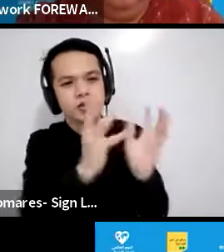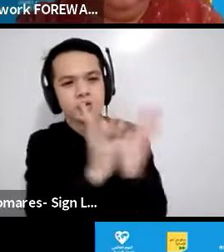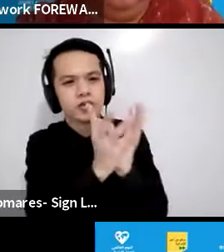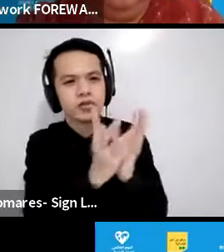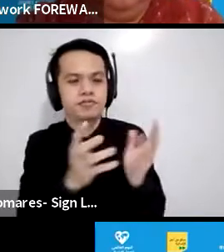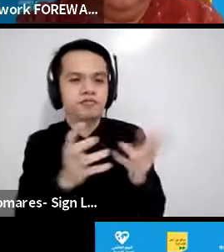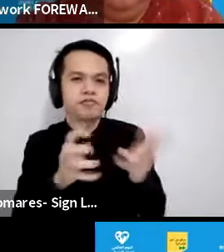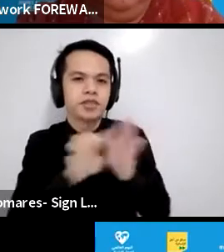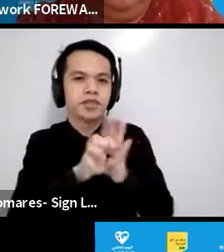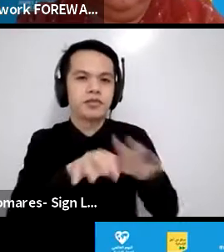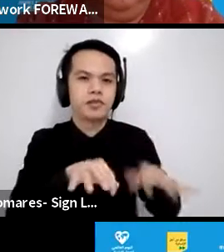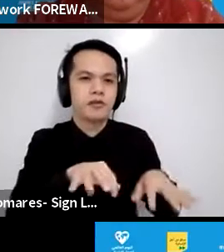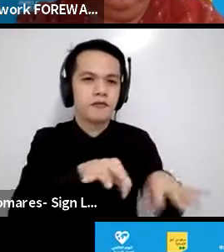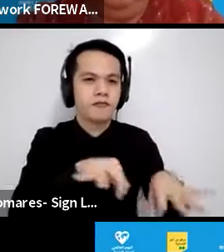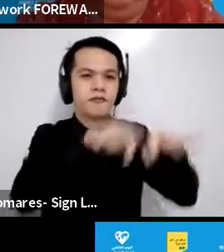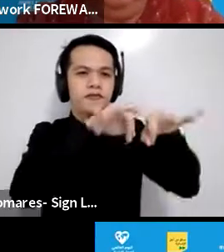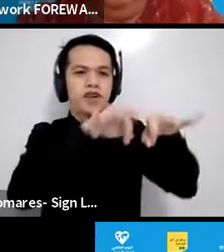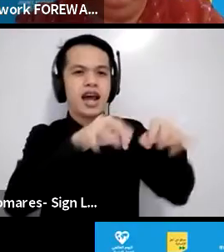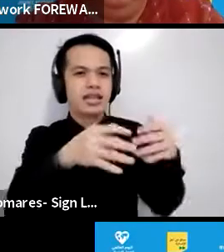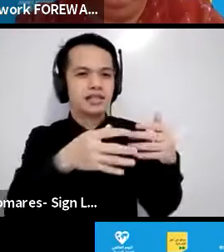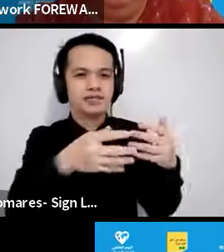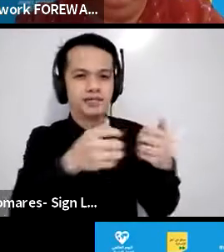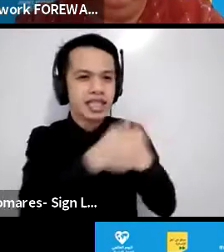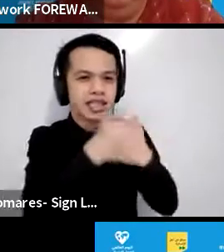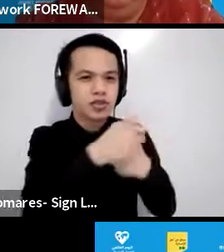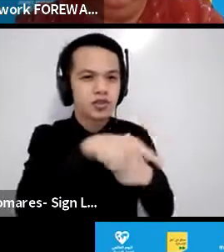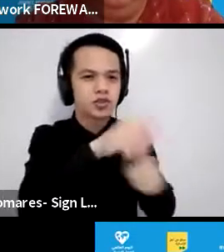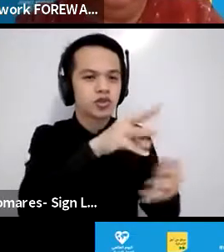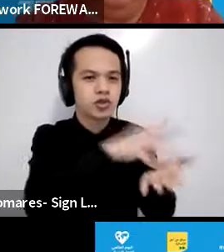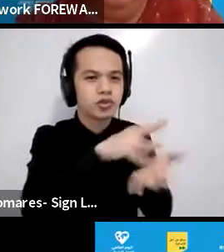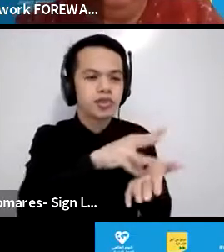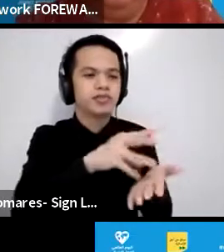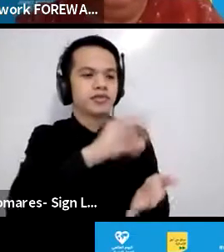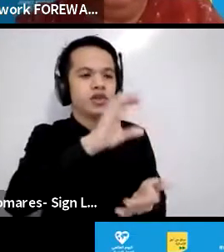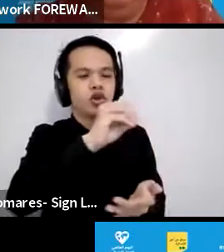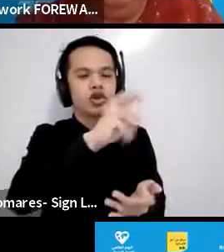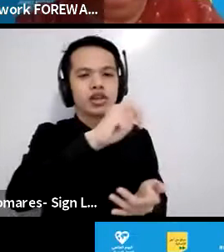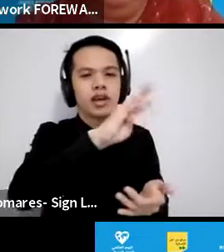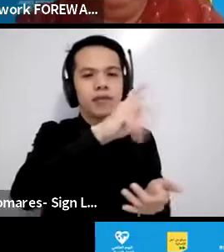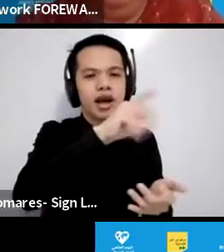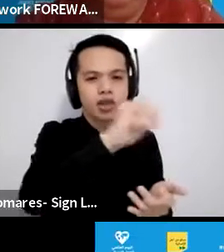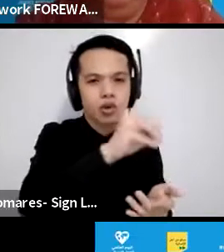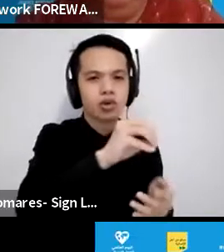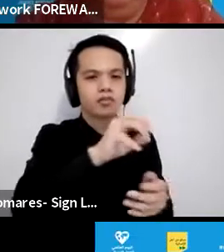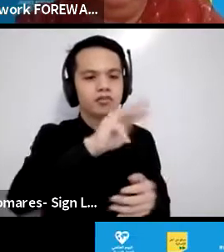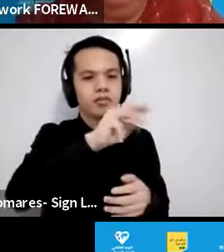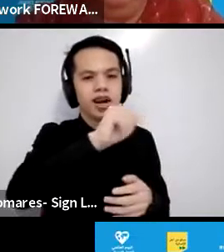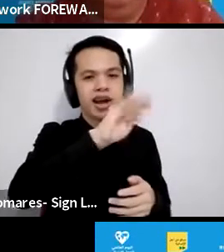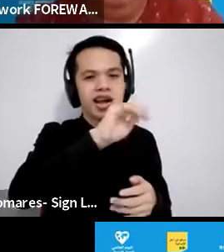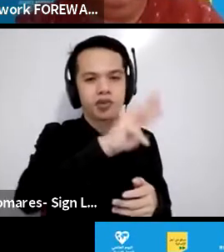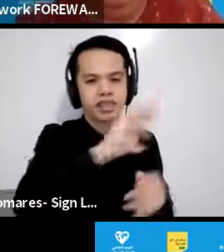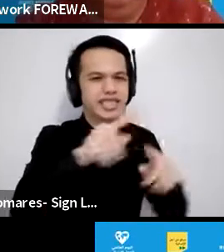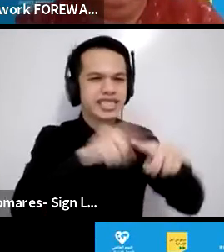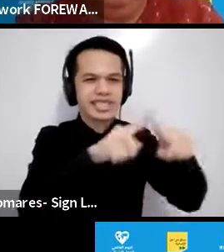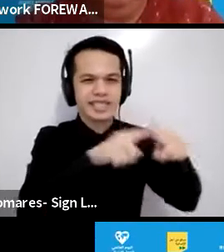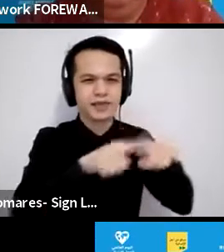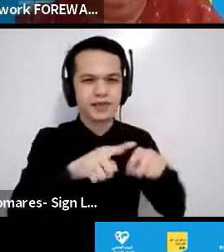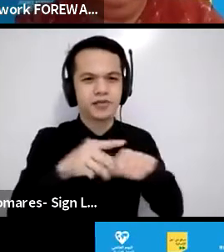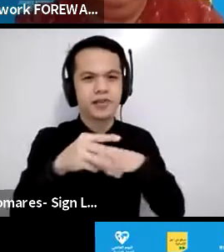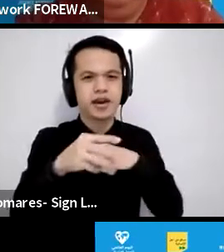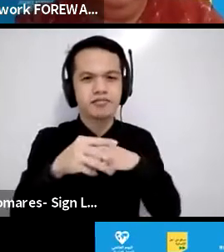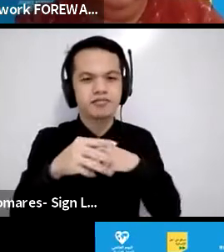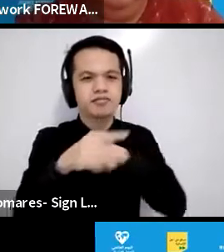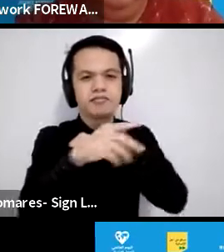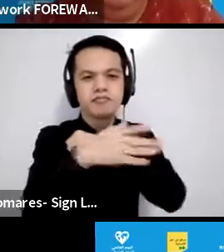flood prone communities in Cotabato, in Marawi, and also in peripheral municipalities in